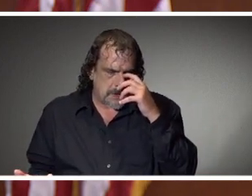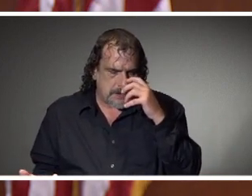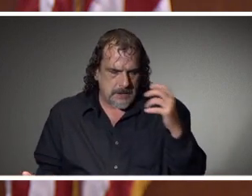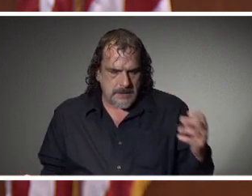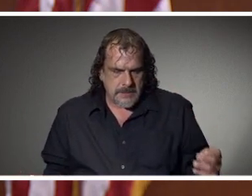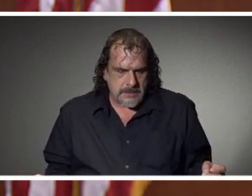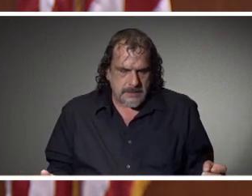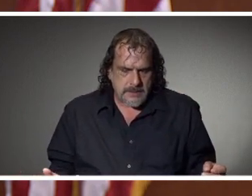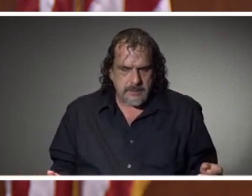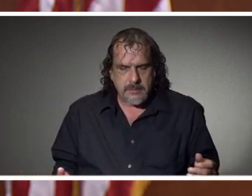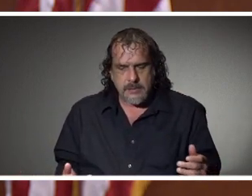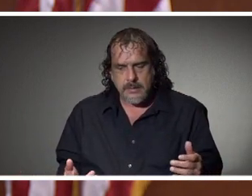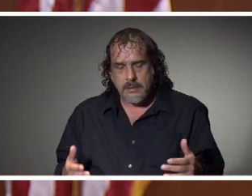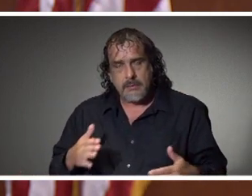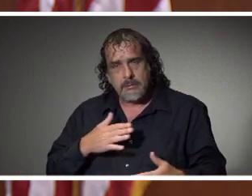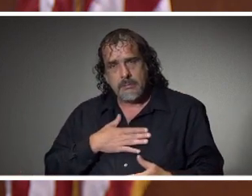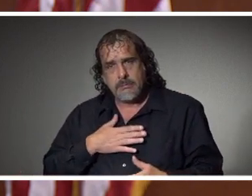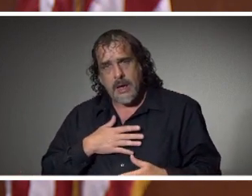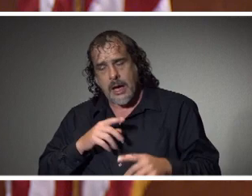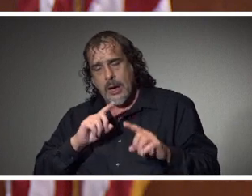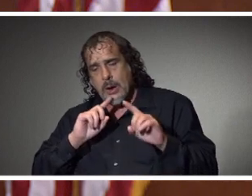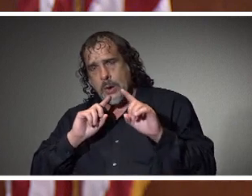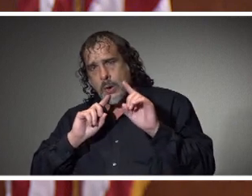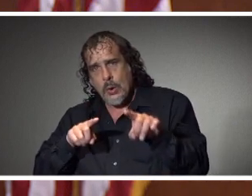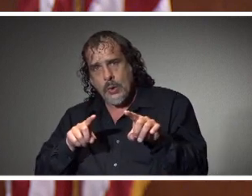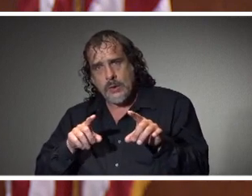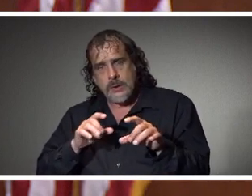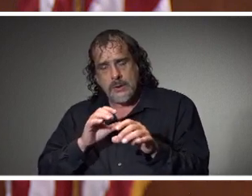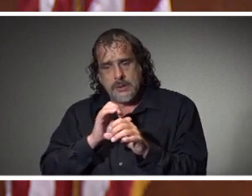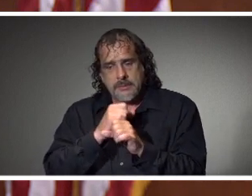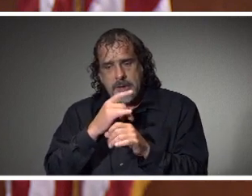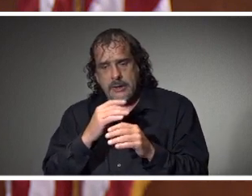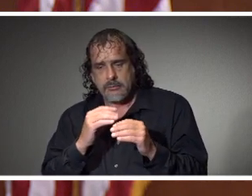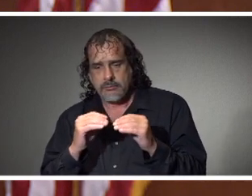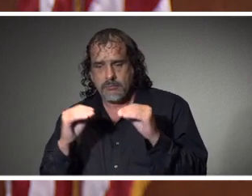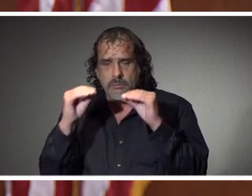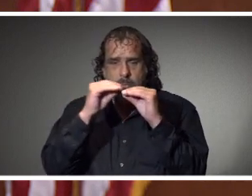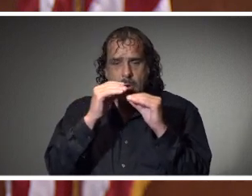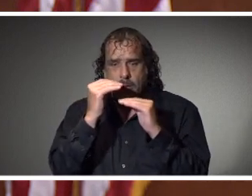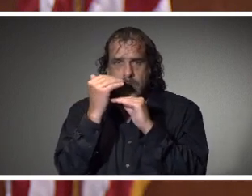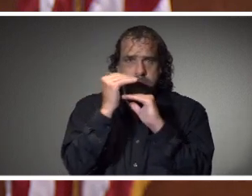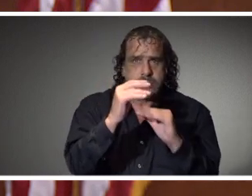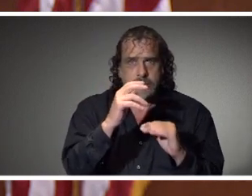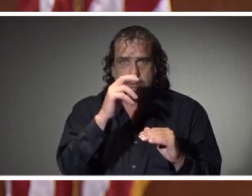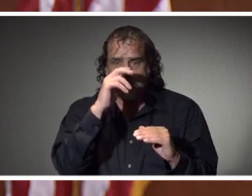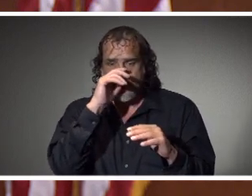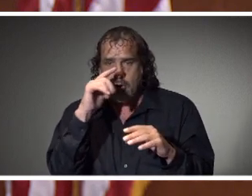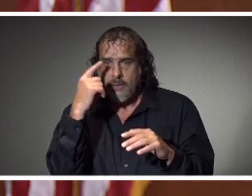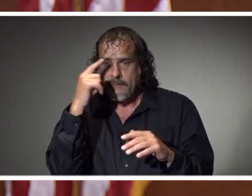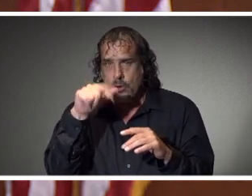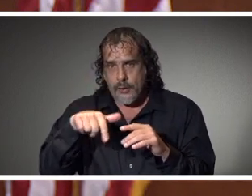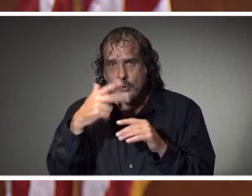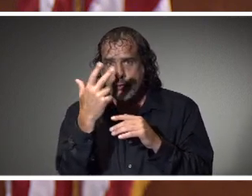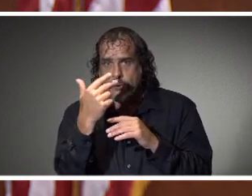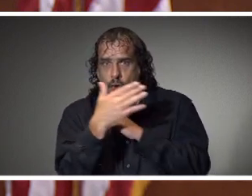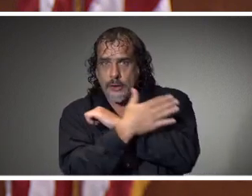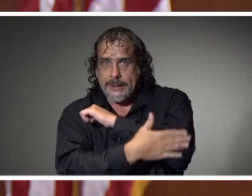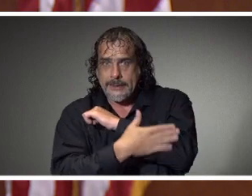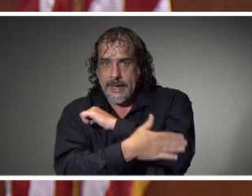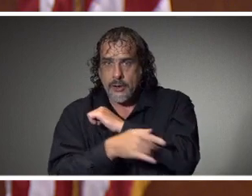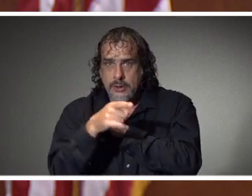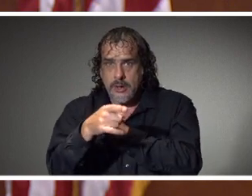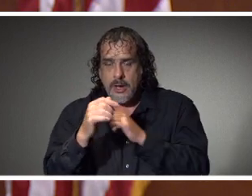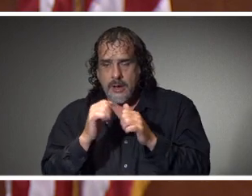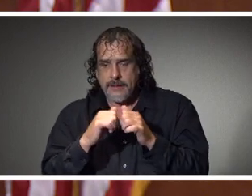Our order to ensure stricter measures in 13 counties are set